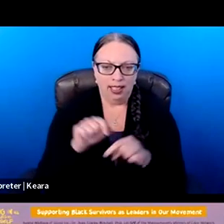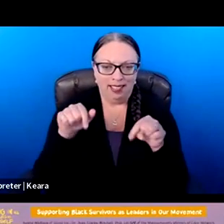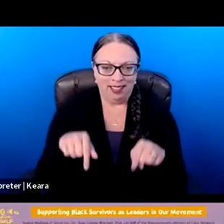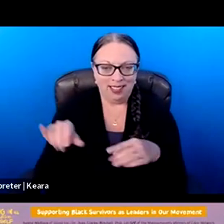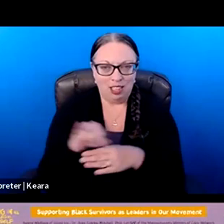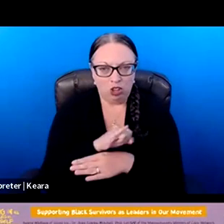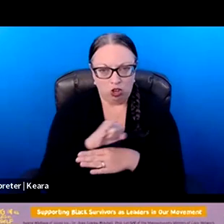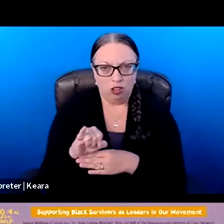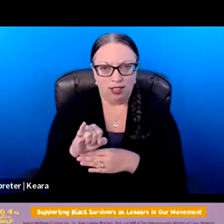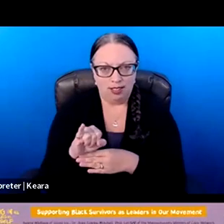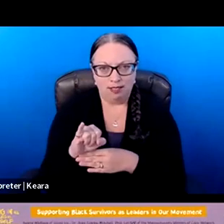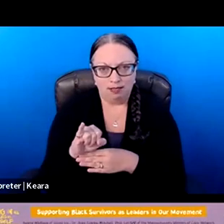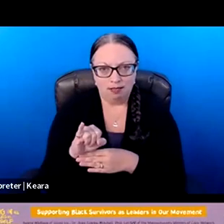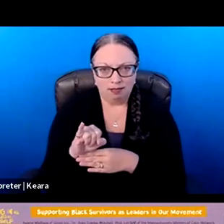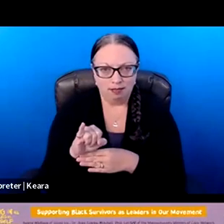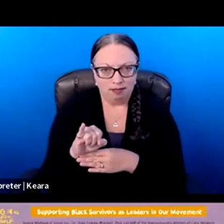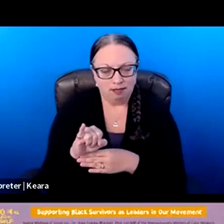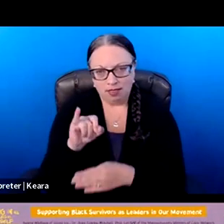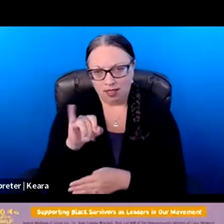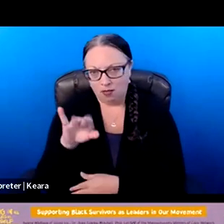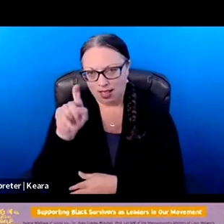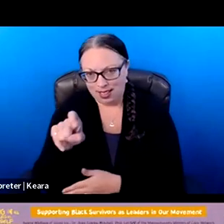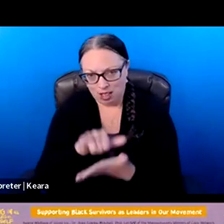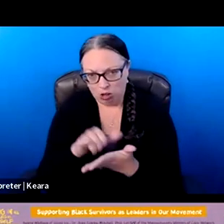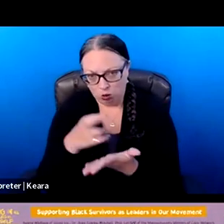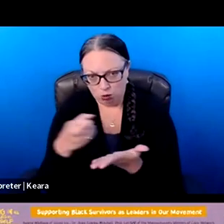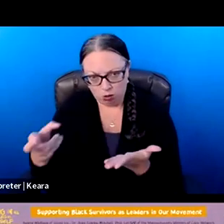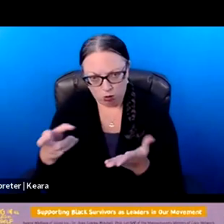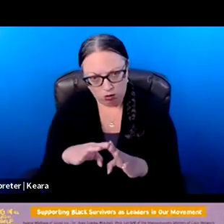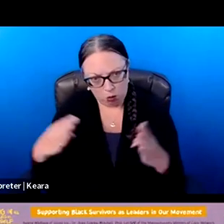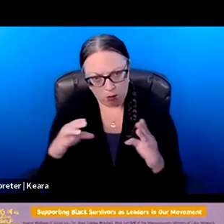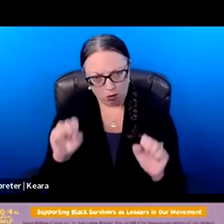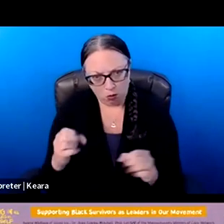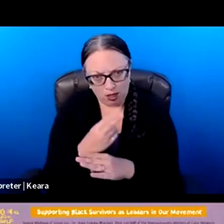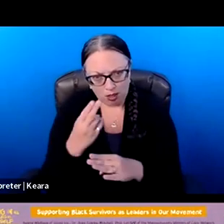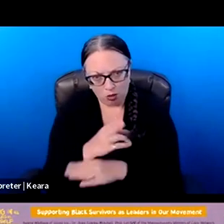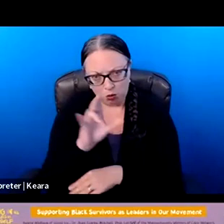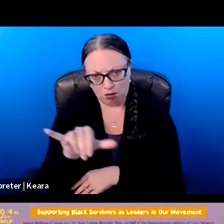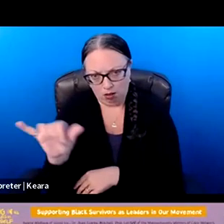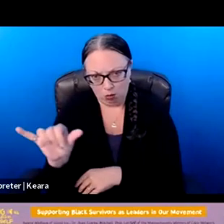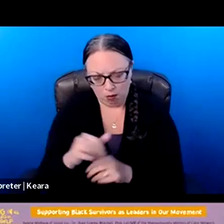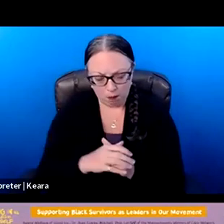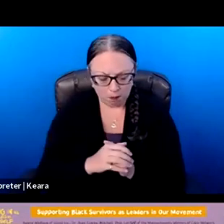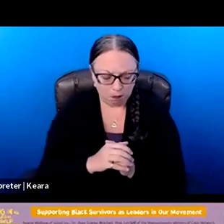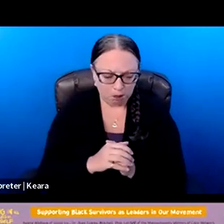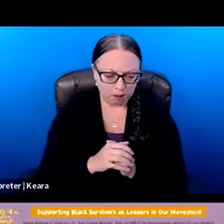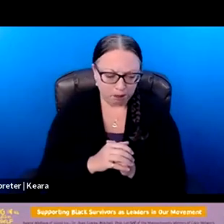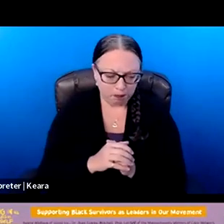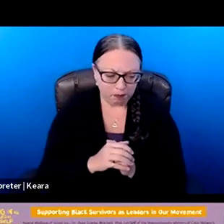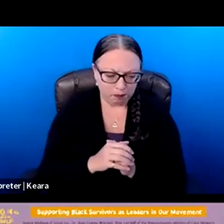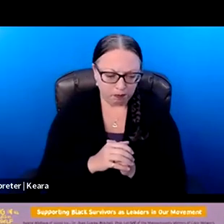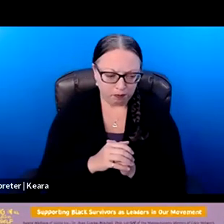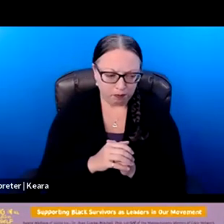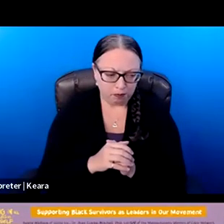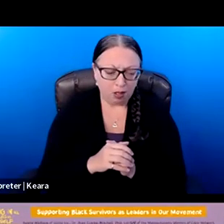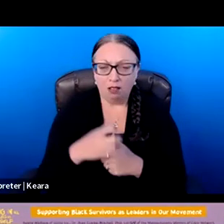industry. If they need those resources, they're open to use them as well. Another thing is to make sure you just stay up